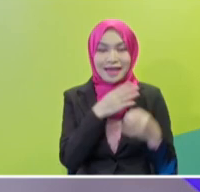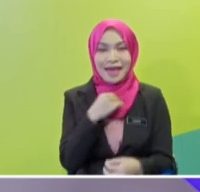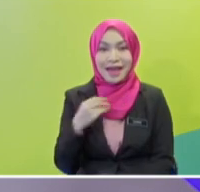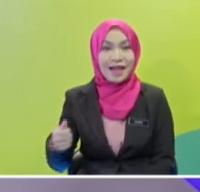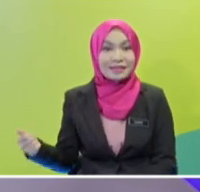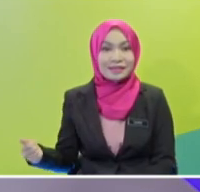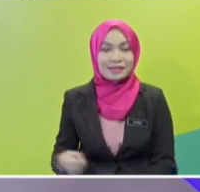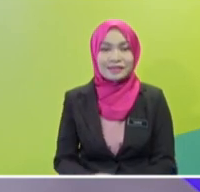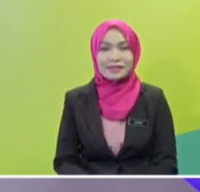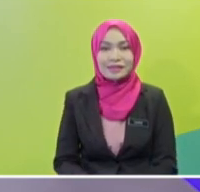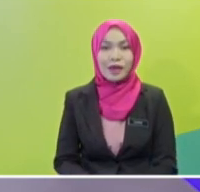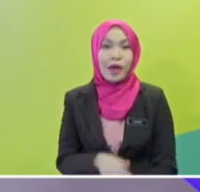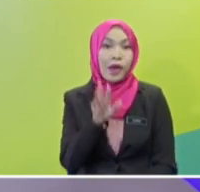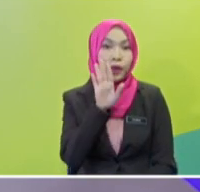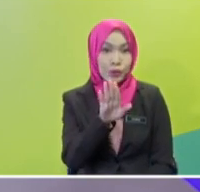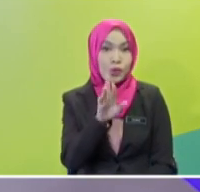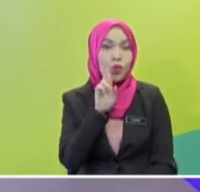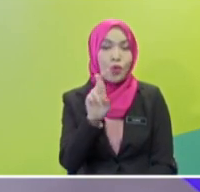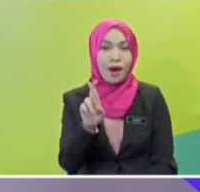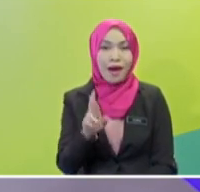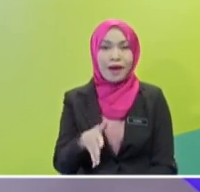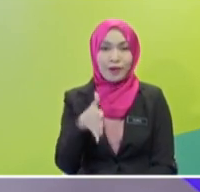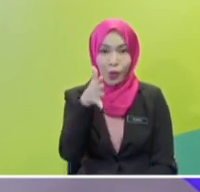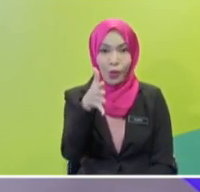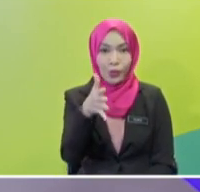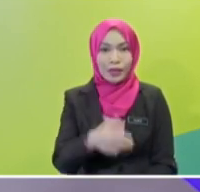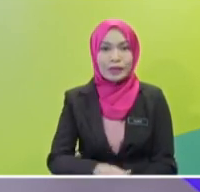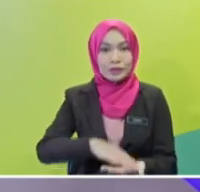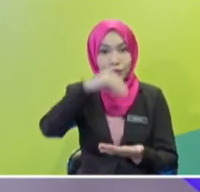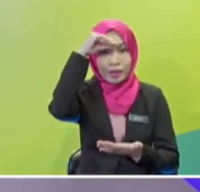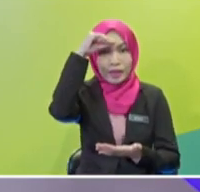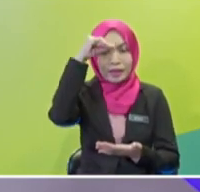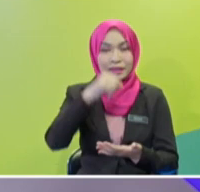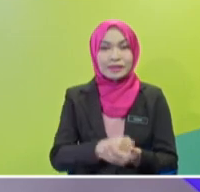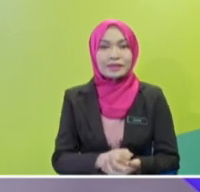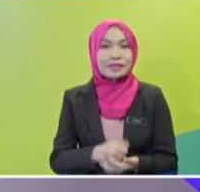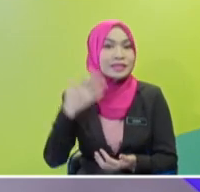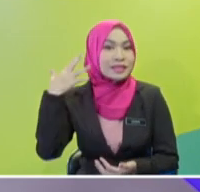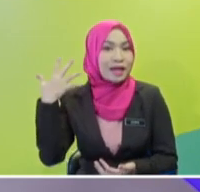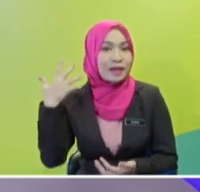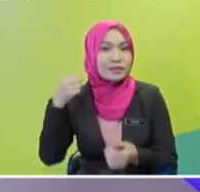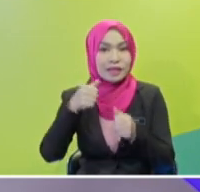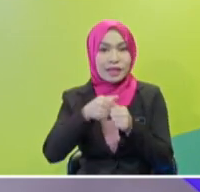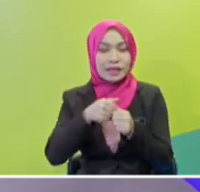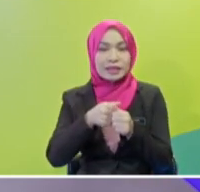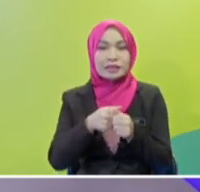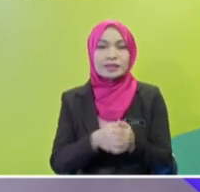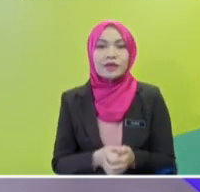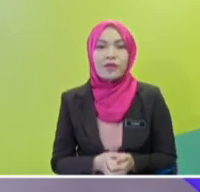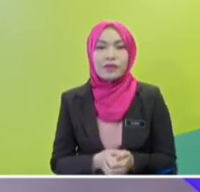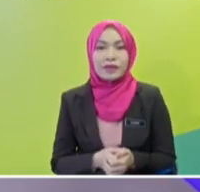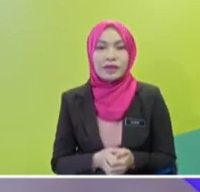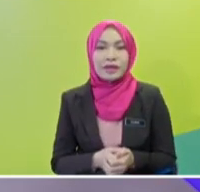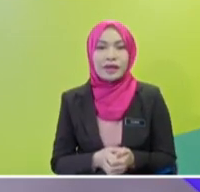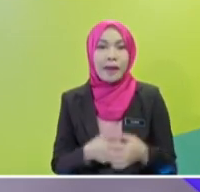Okay. We are going to learn the initial sound of each of the clothes. Okay. Okay. So